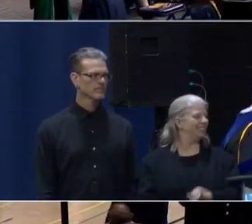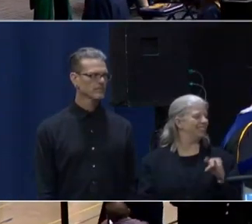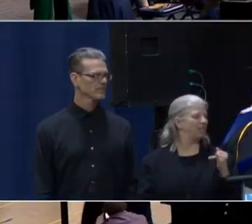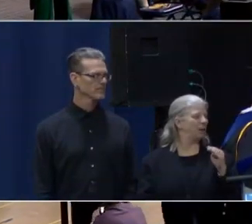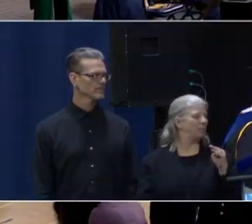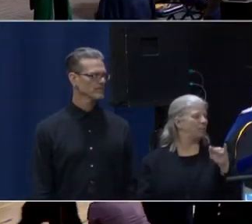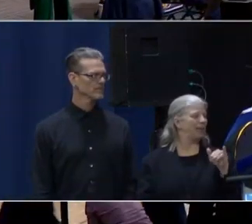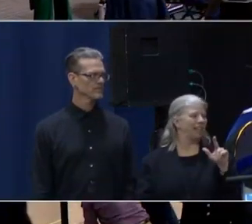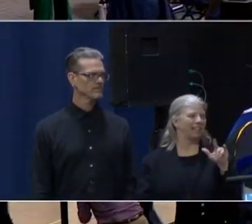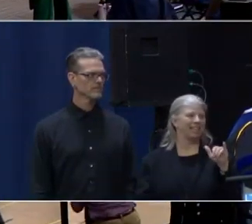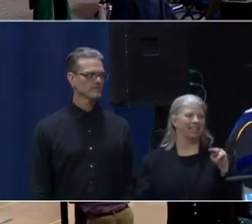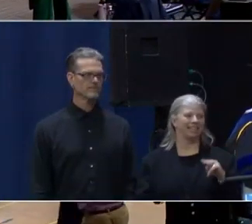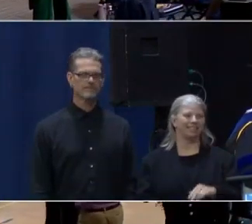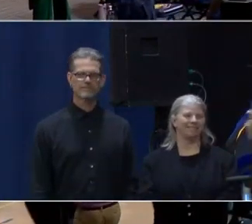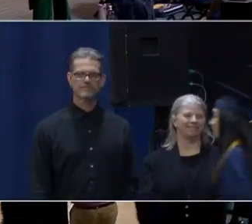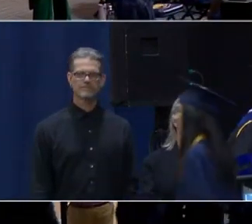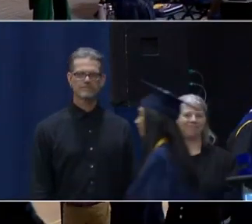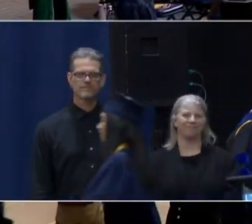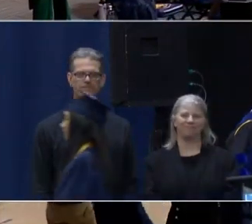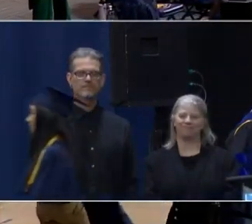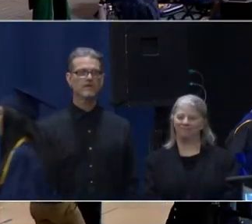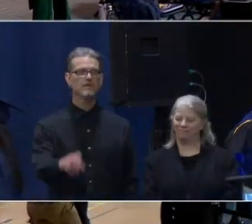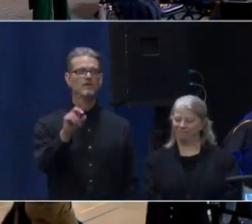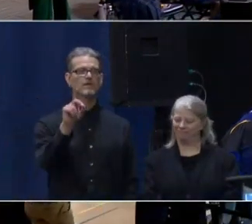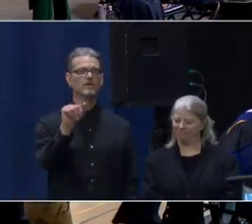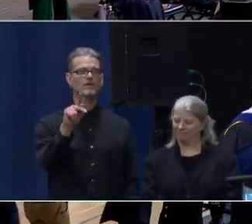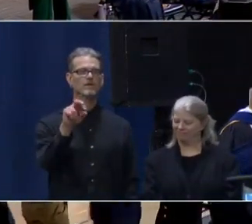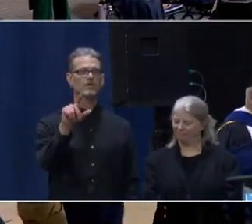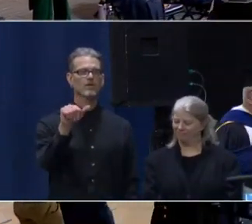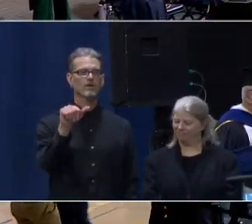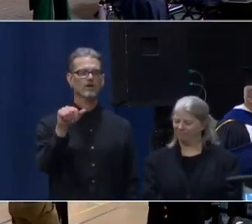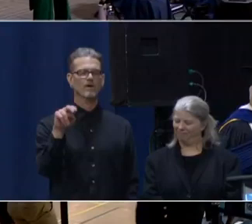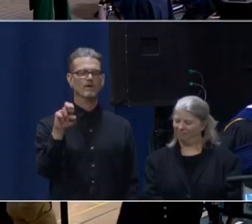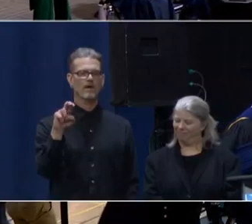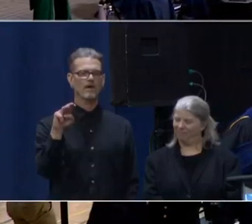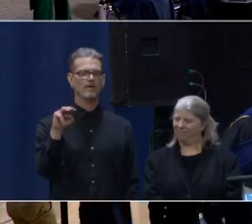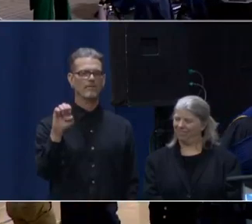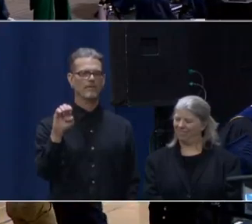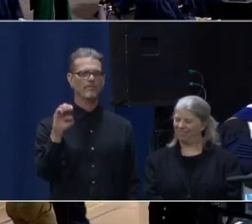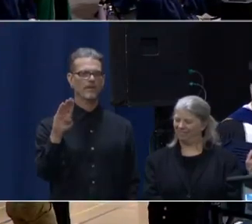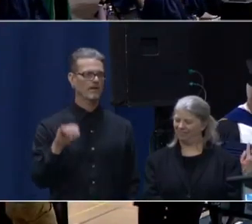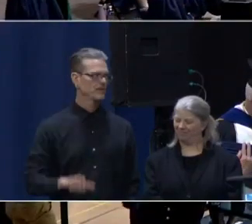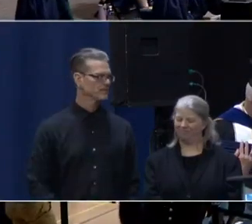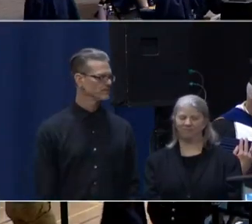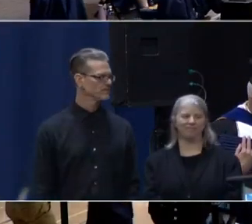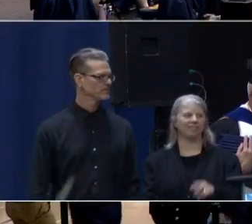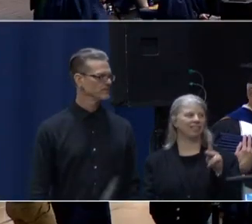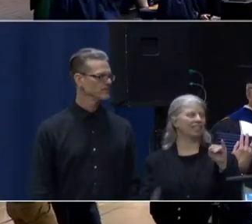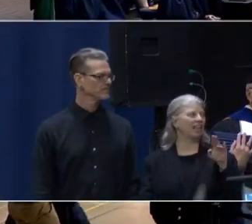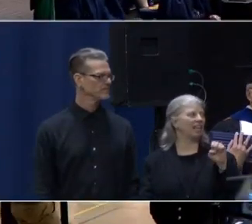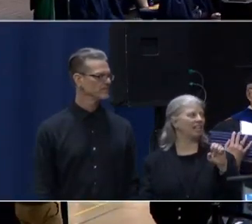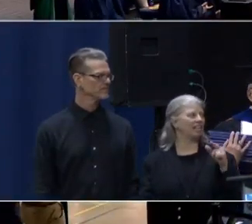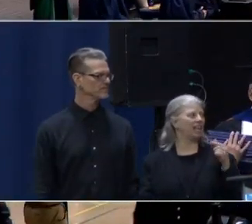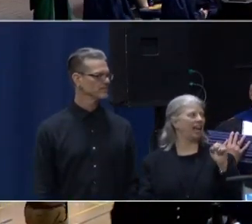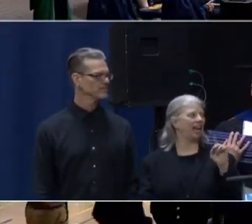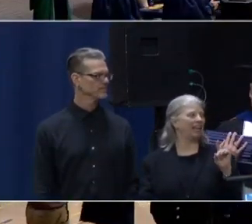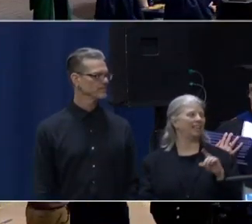Jinmei Lin. Dakota Nabe. Katie Bell.